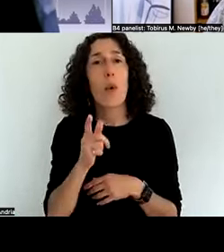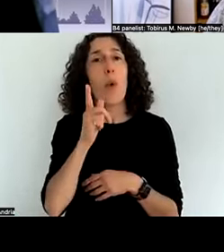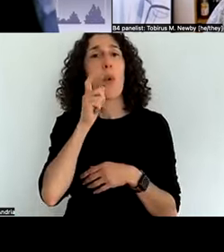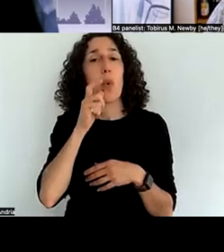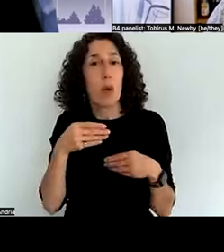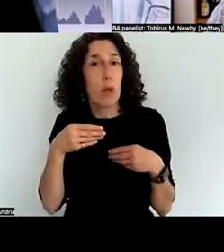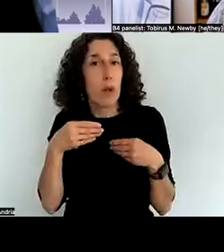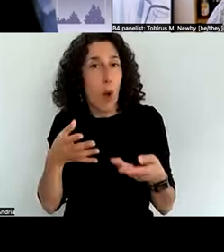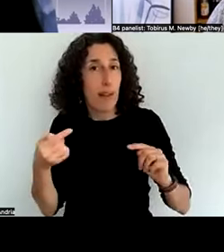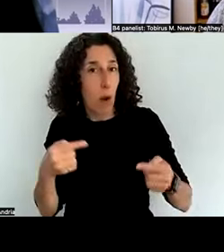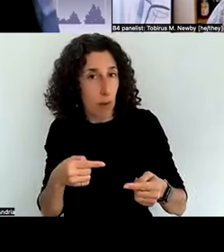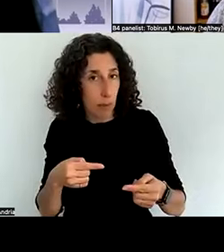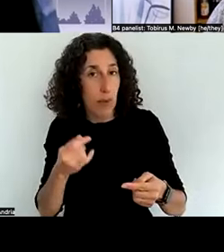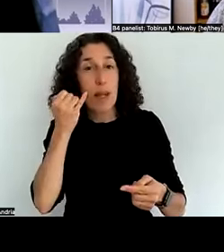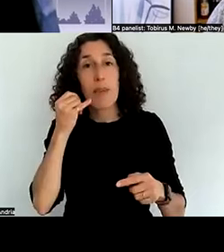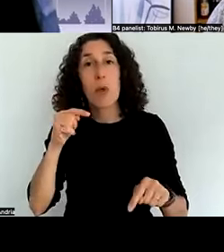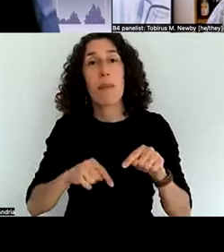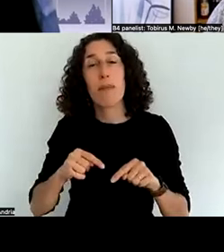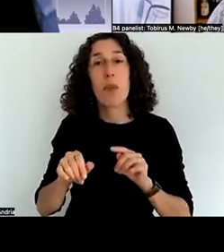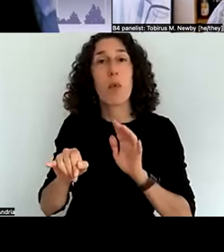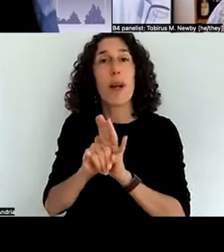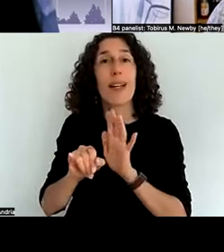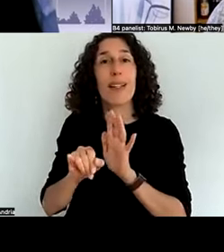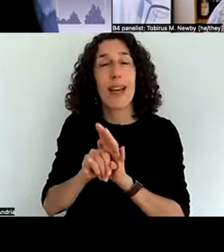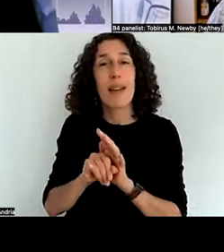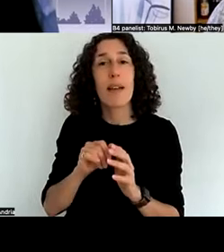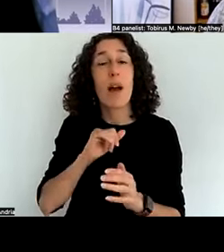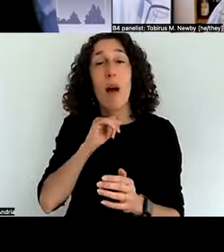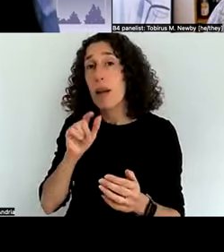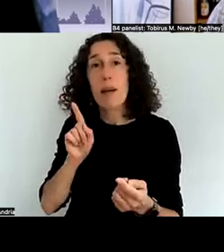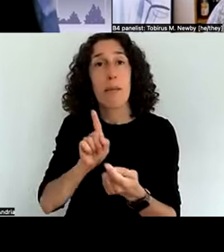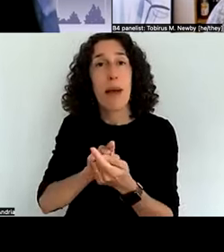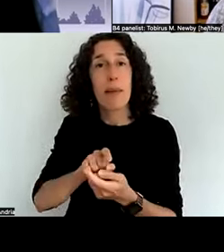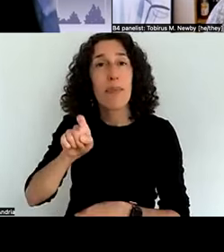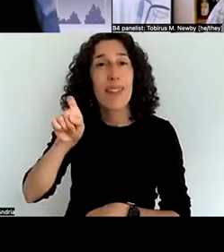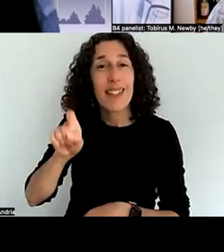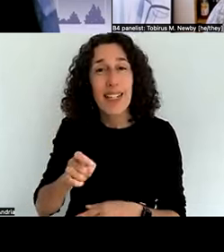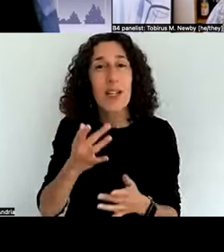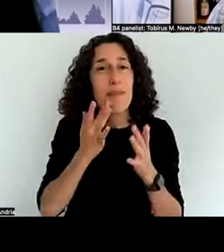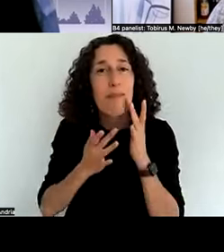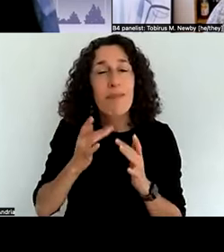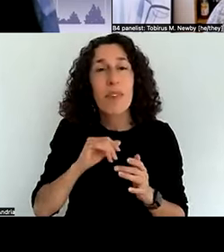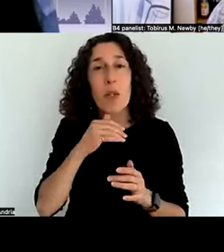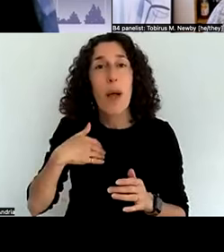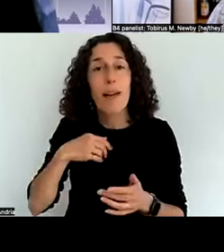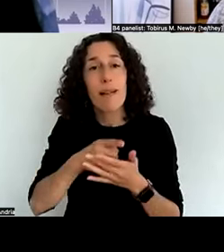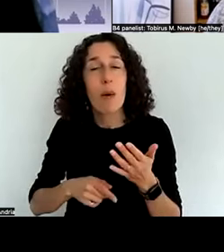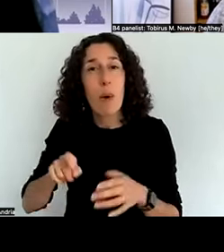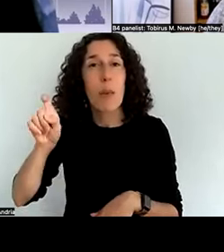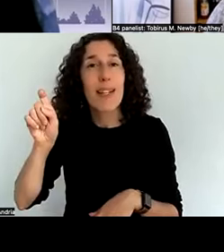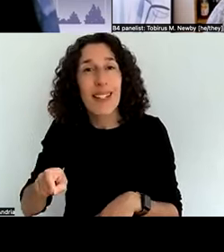to try to meet that need? Bringing in what Cici said about not all the needs are the same, and that we can't talk about this work sort of in a monolithic sense.